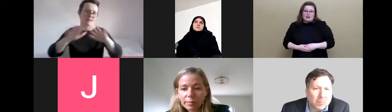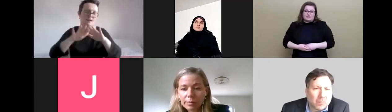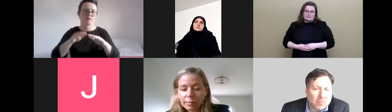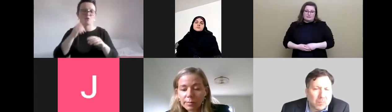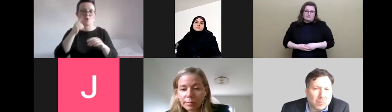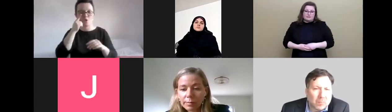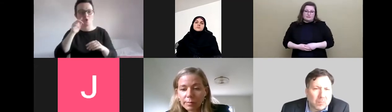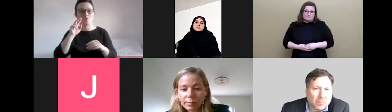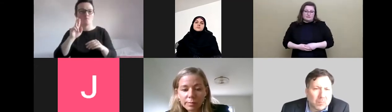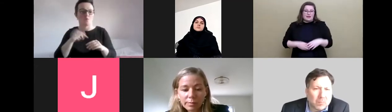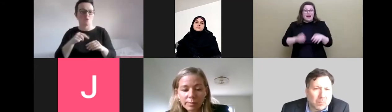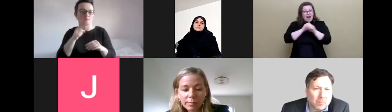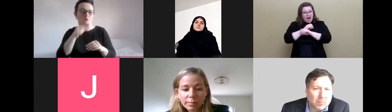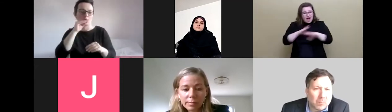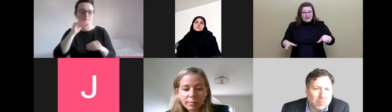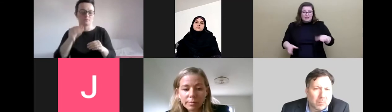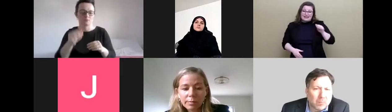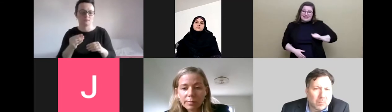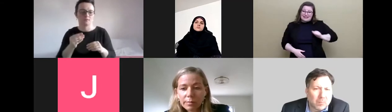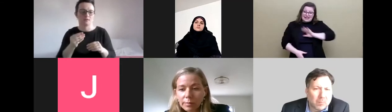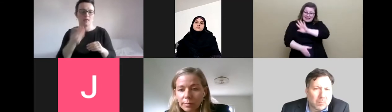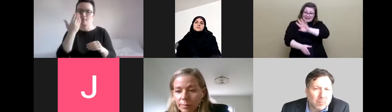in general,